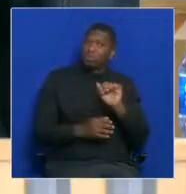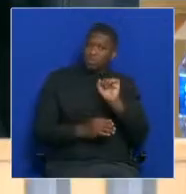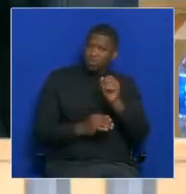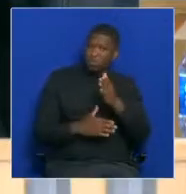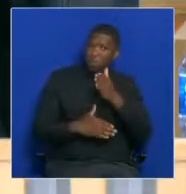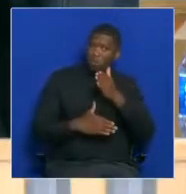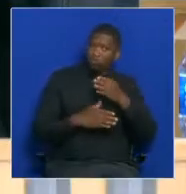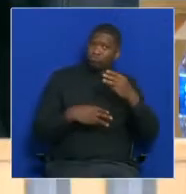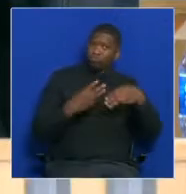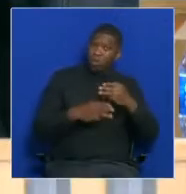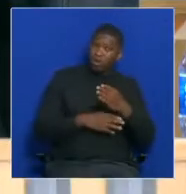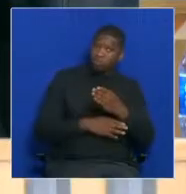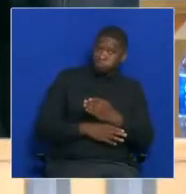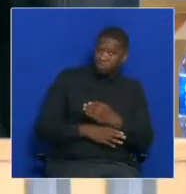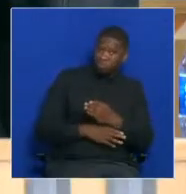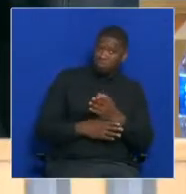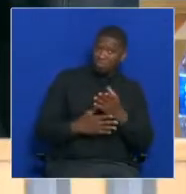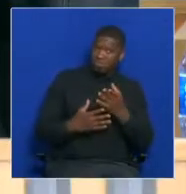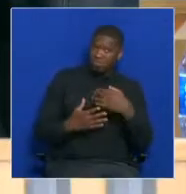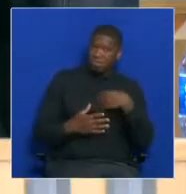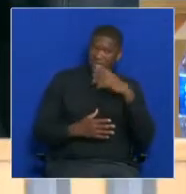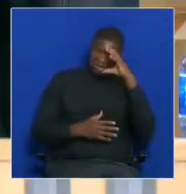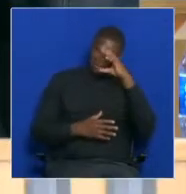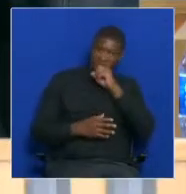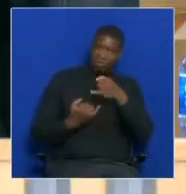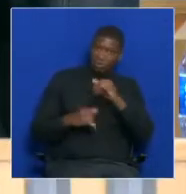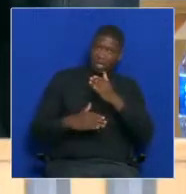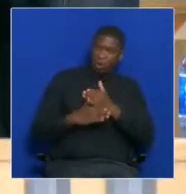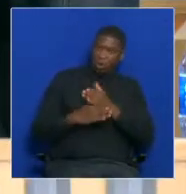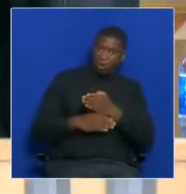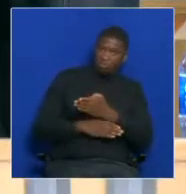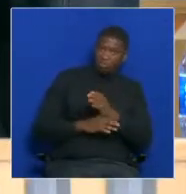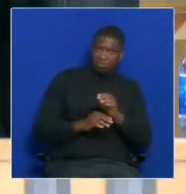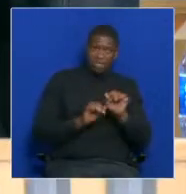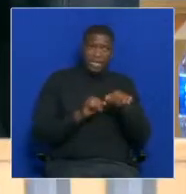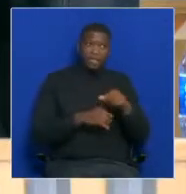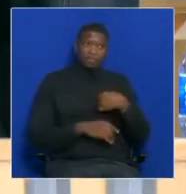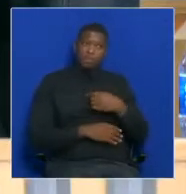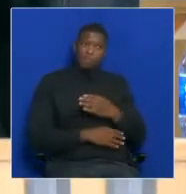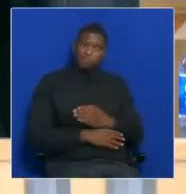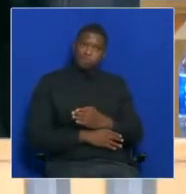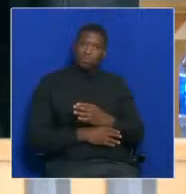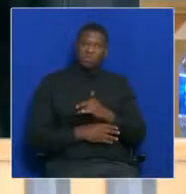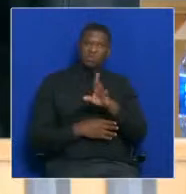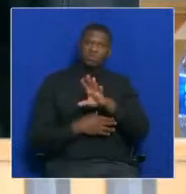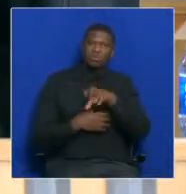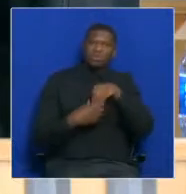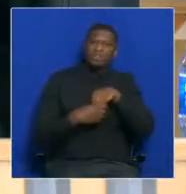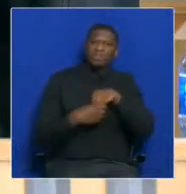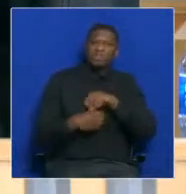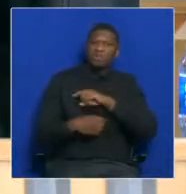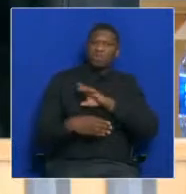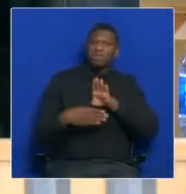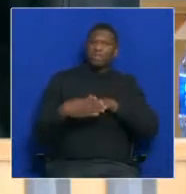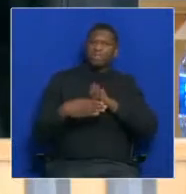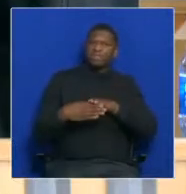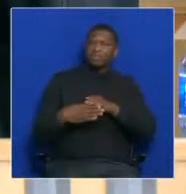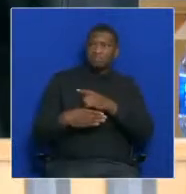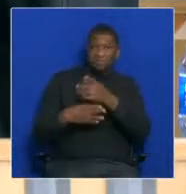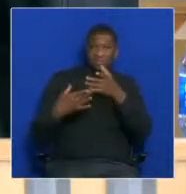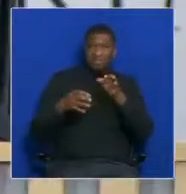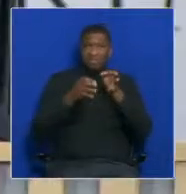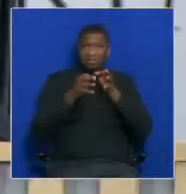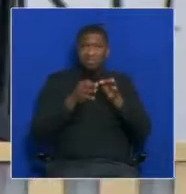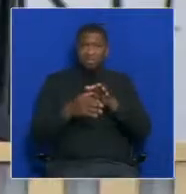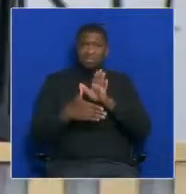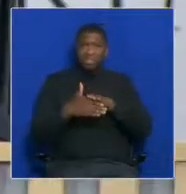that period, I assume. Yes. You don't become involved, is it because, does she then subsequently say, I